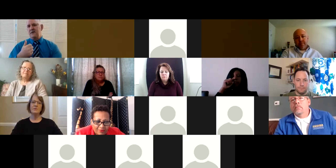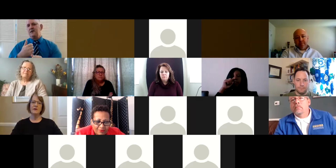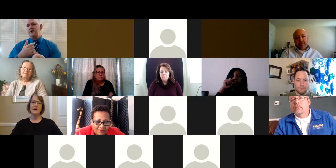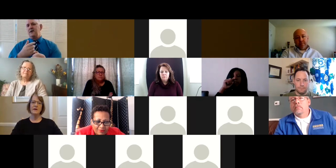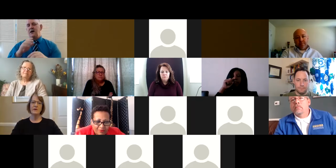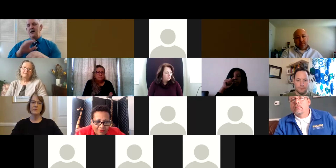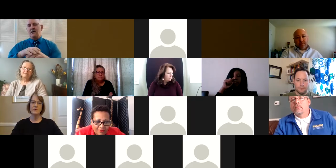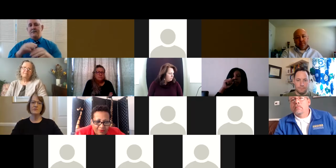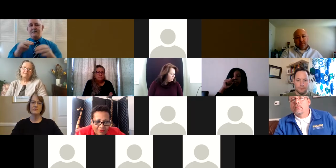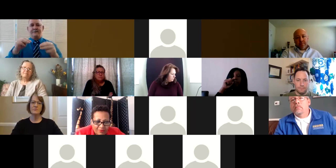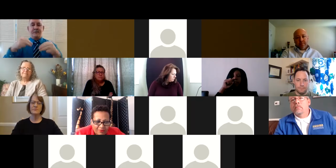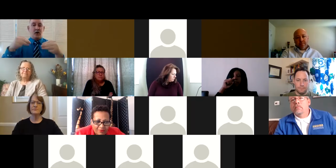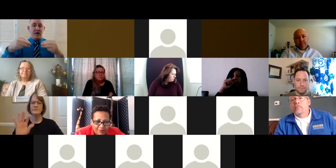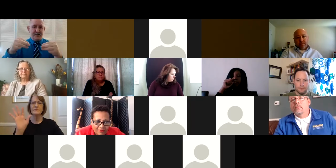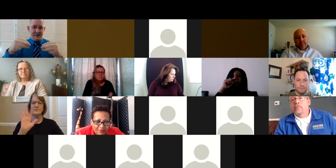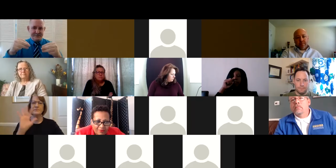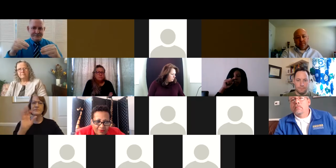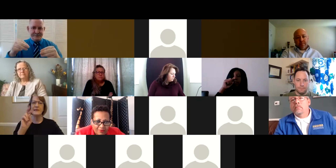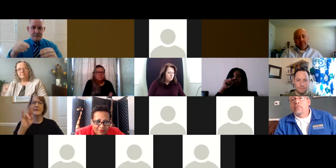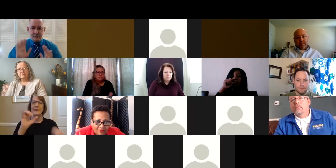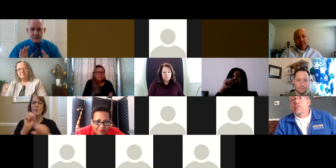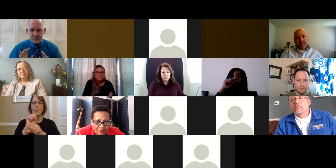Also, Eric works